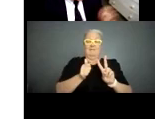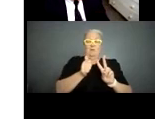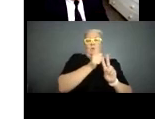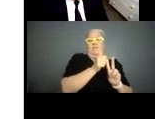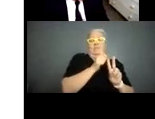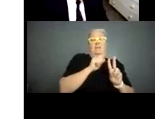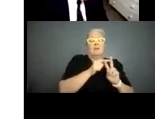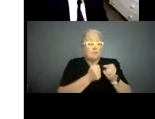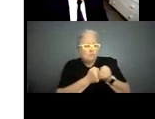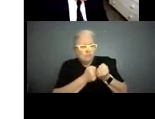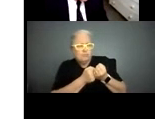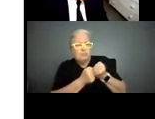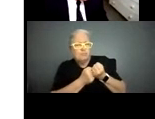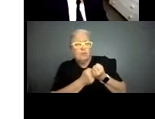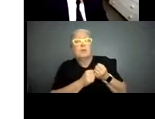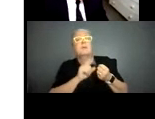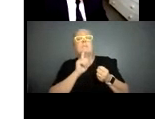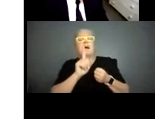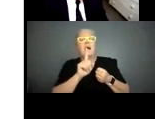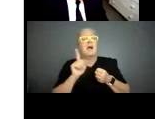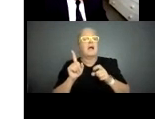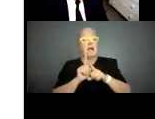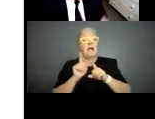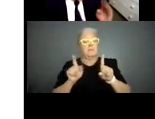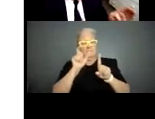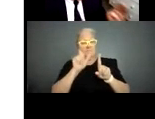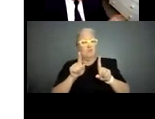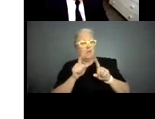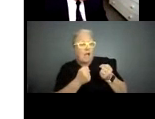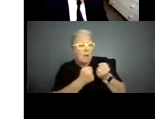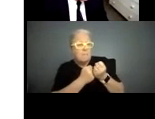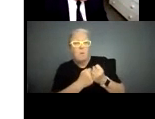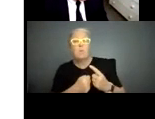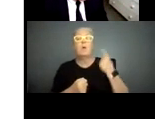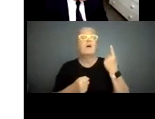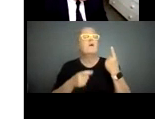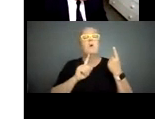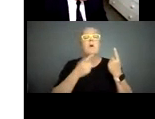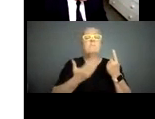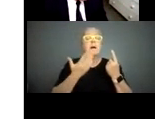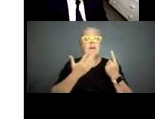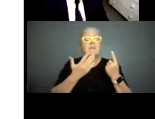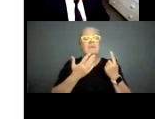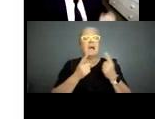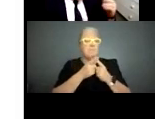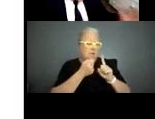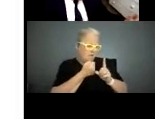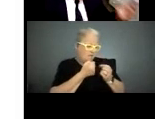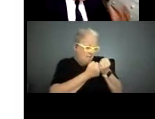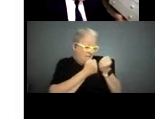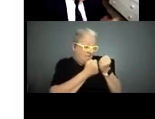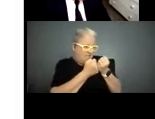but is making sure that the child isn't just with that classroom assistant. Often can lead to internal isolation in the class.